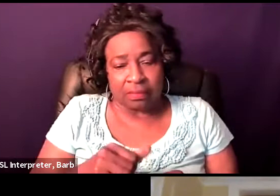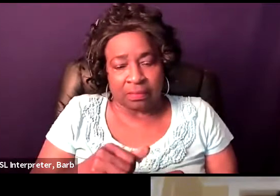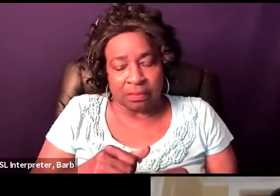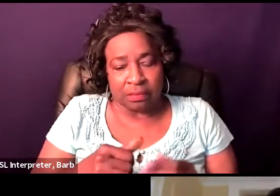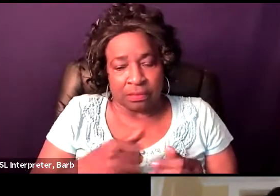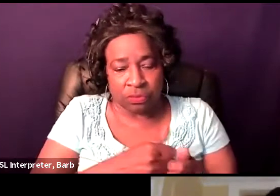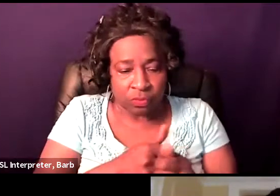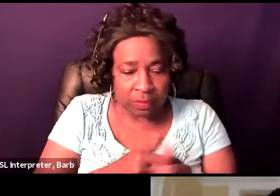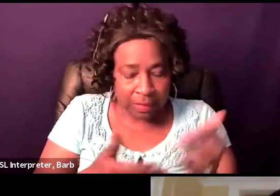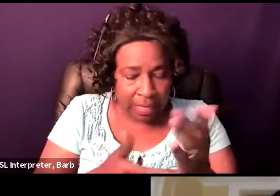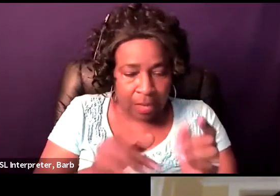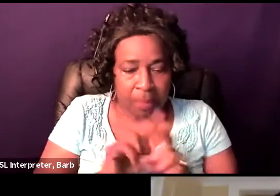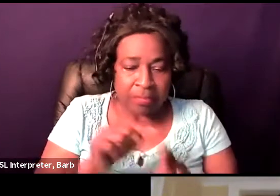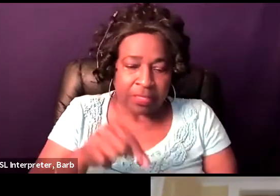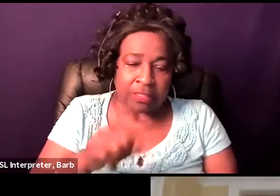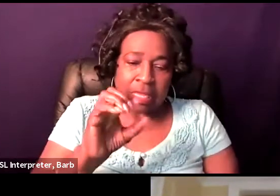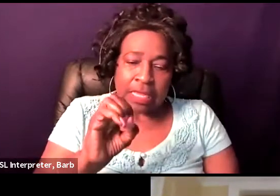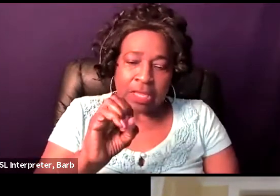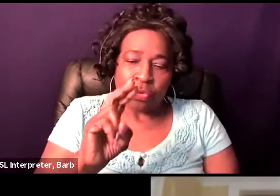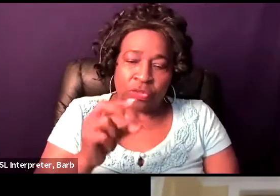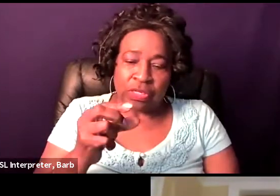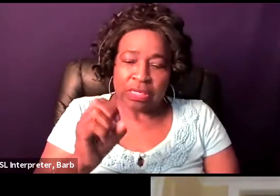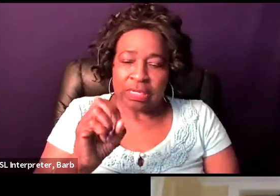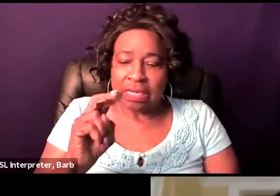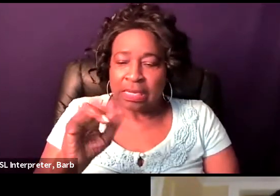it's a eugenics technology. And so many of